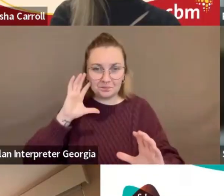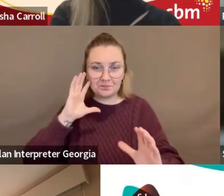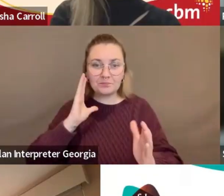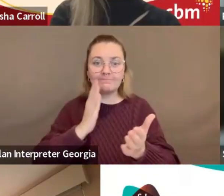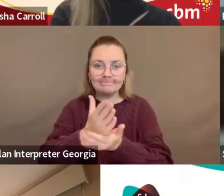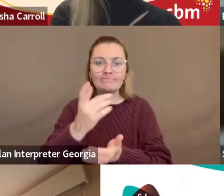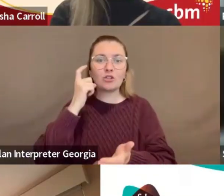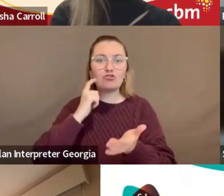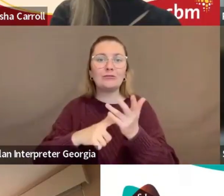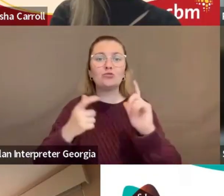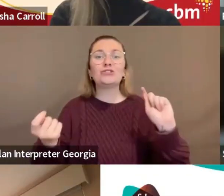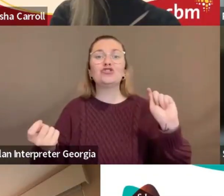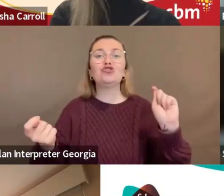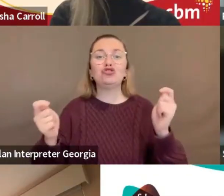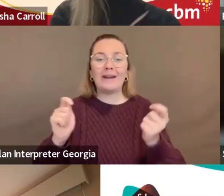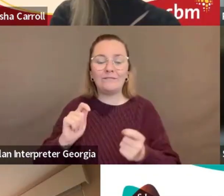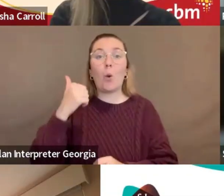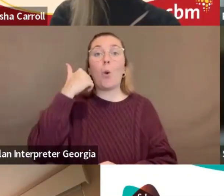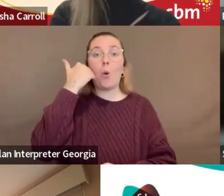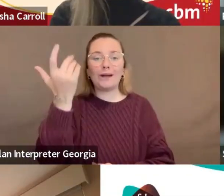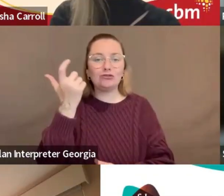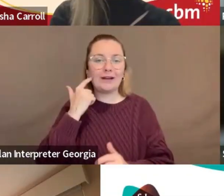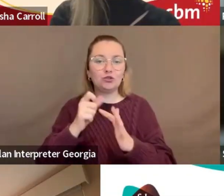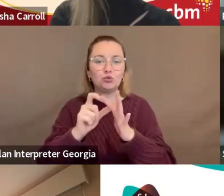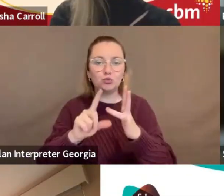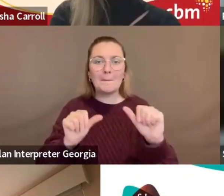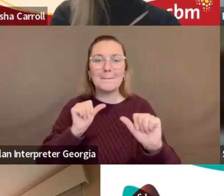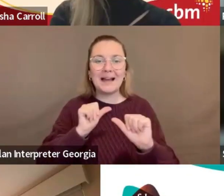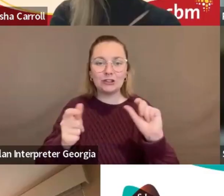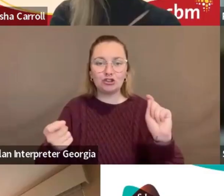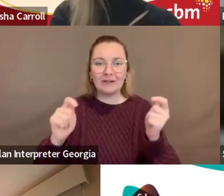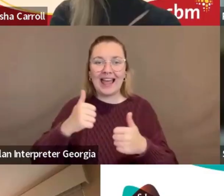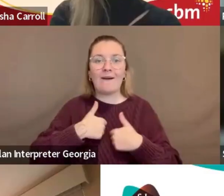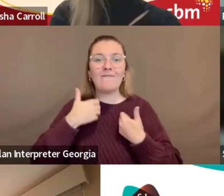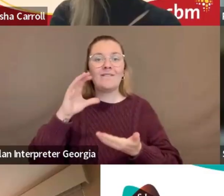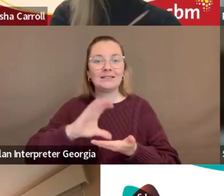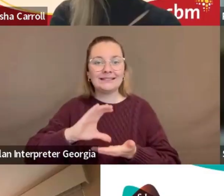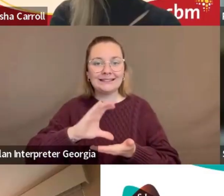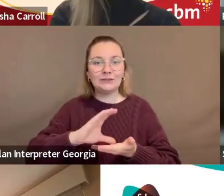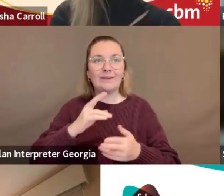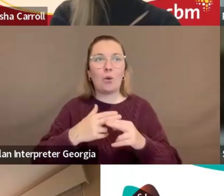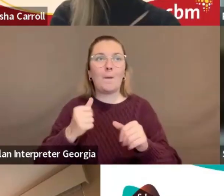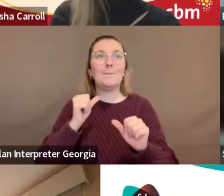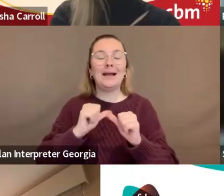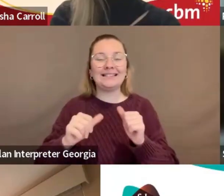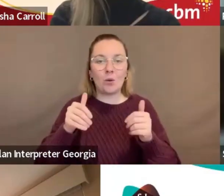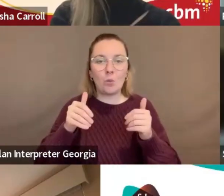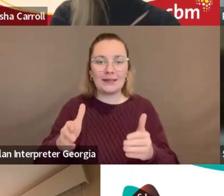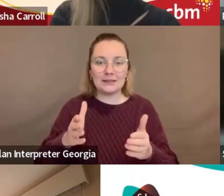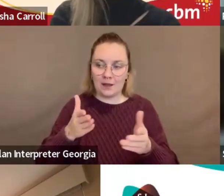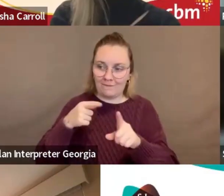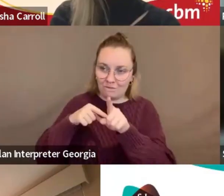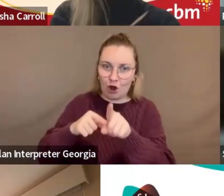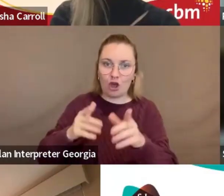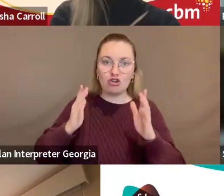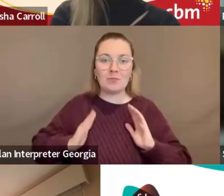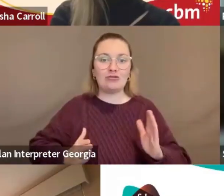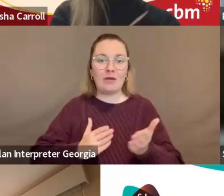authentically trying to shift, always try to do better and to shift our funding into to better ways that are human rights